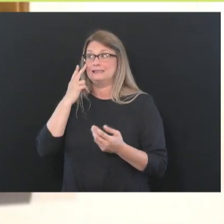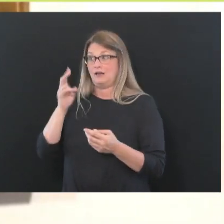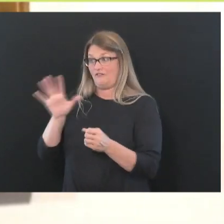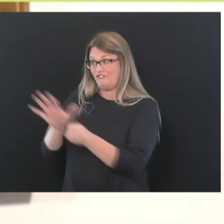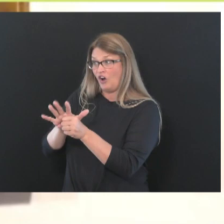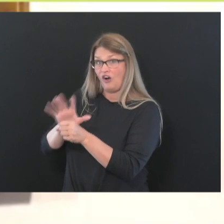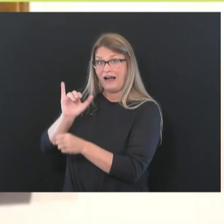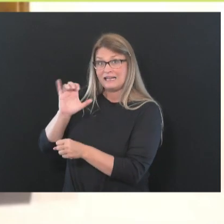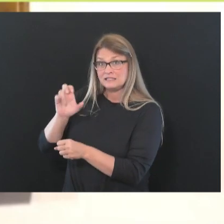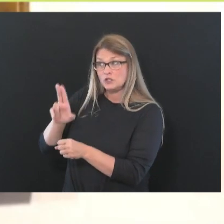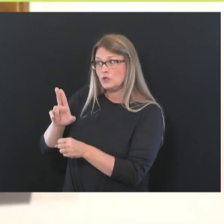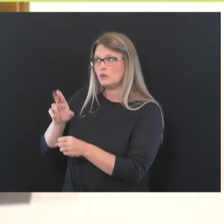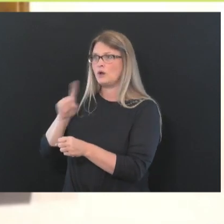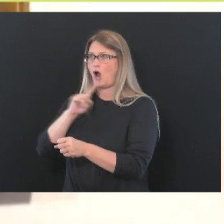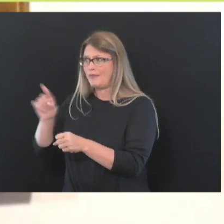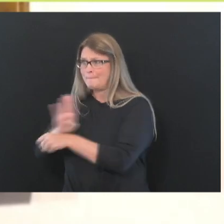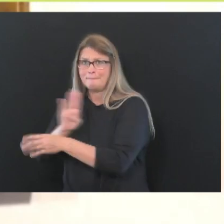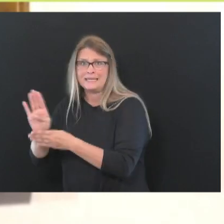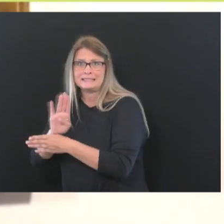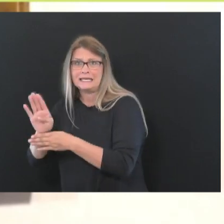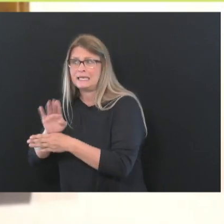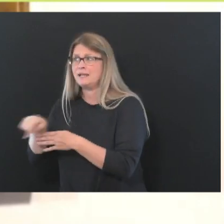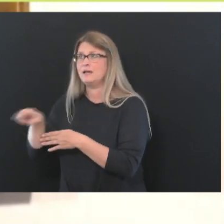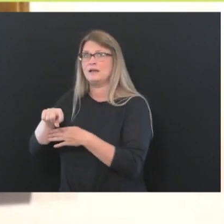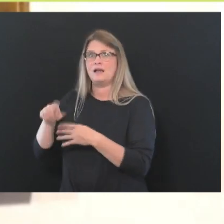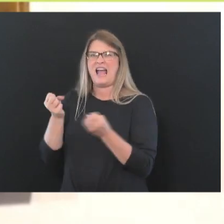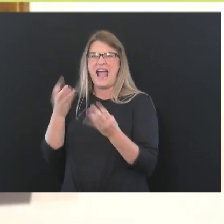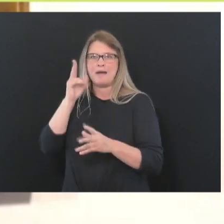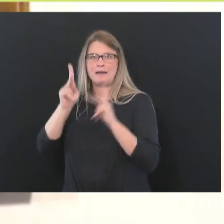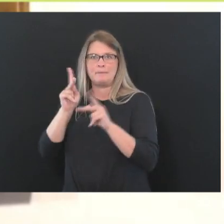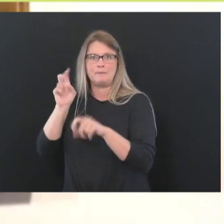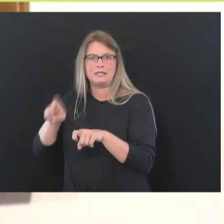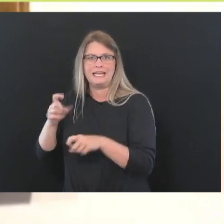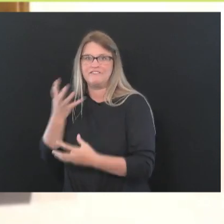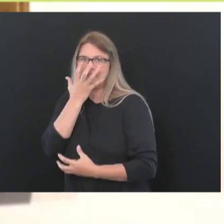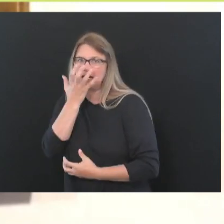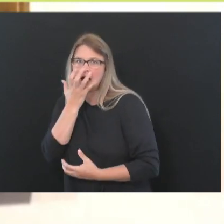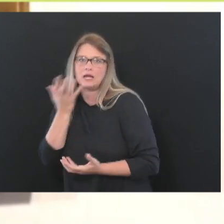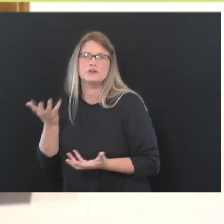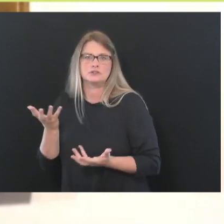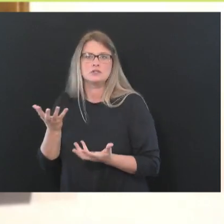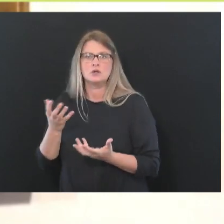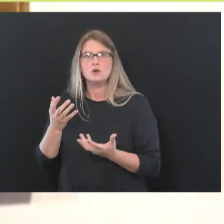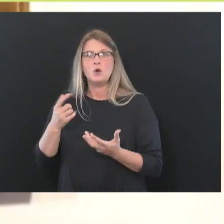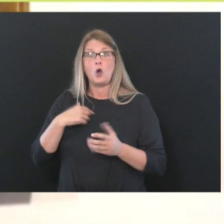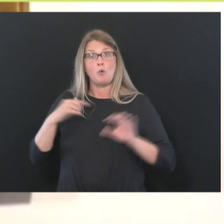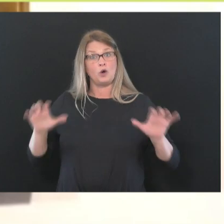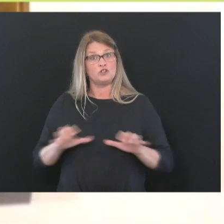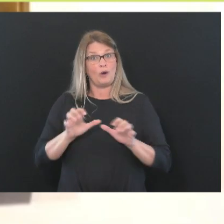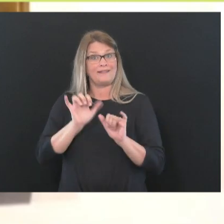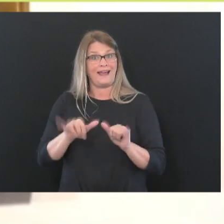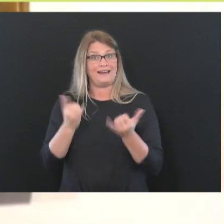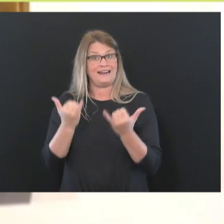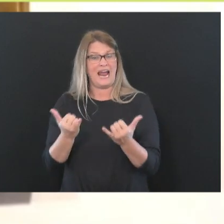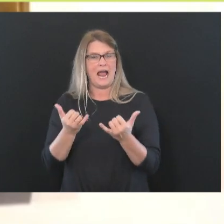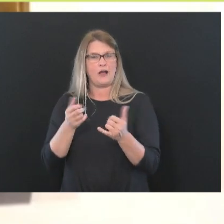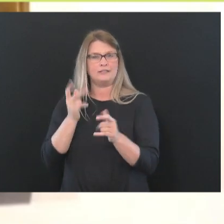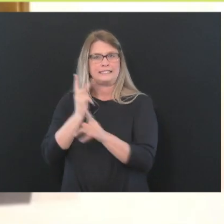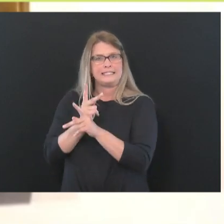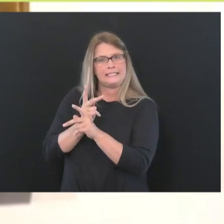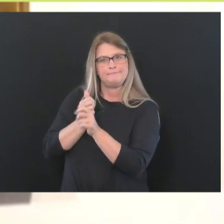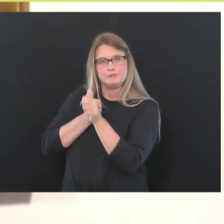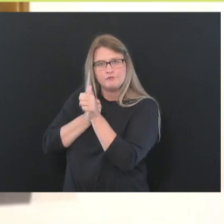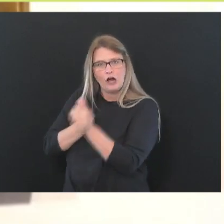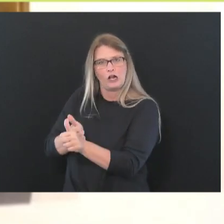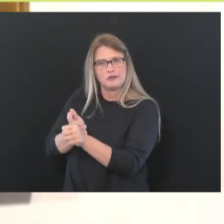capacity, look at how busy they are, how many people are on ventilators, and we're doing that in a way to keep track of